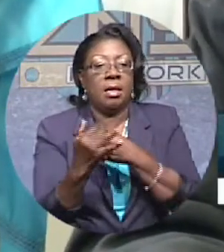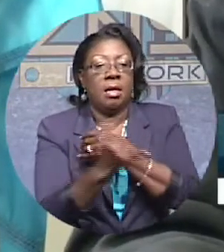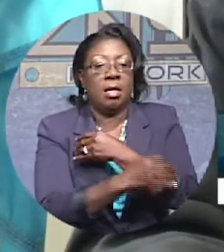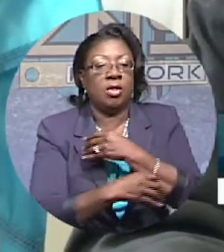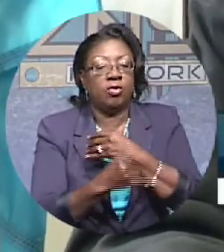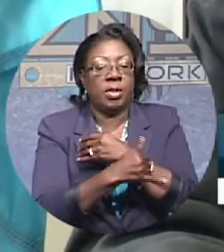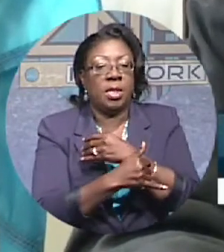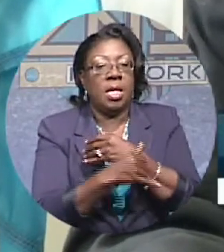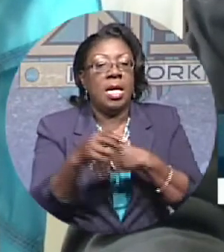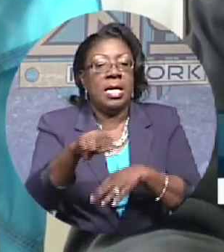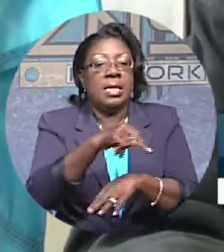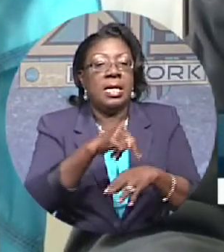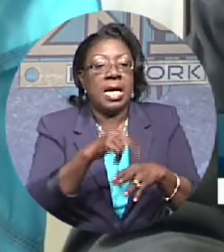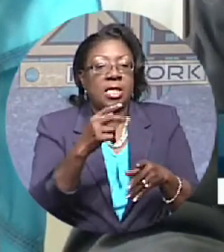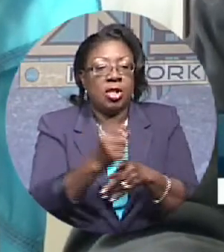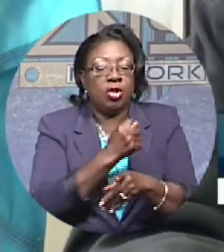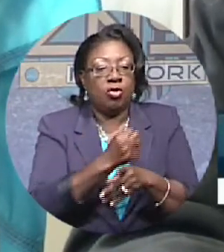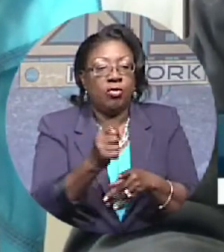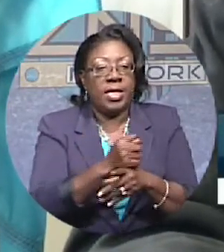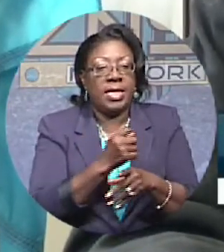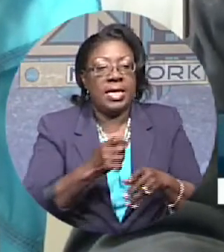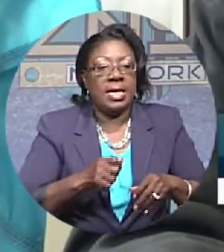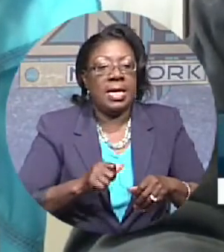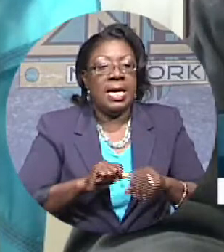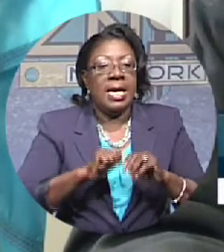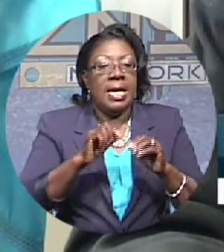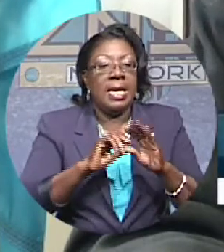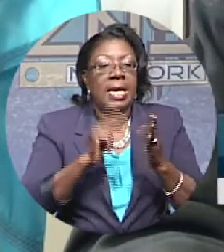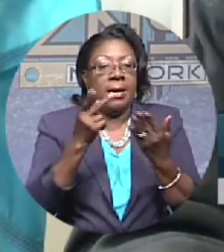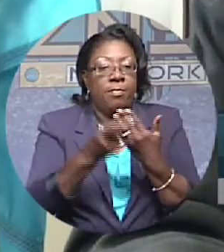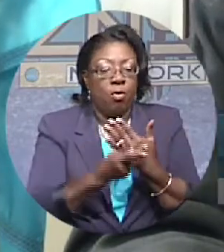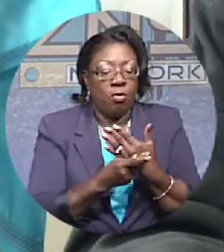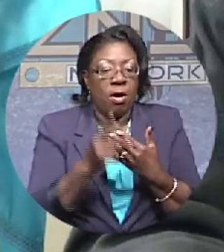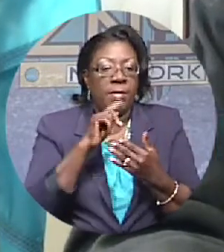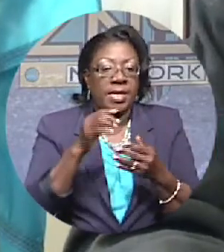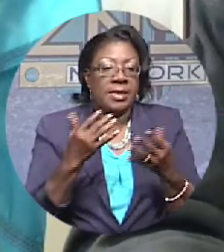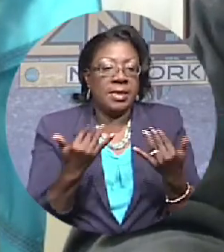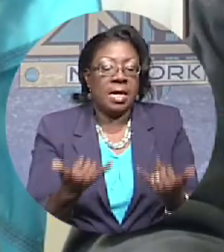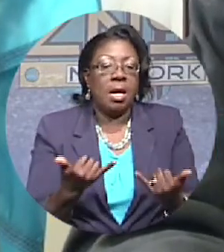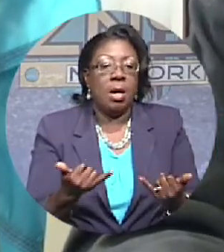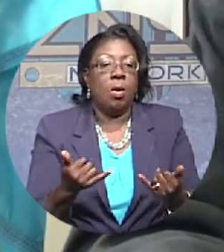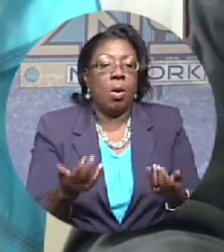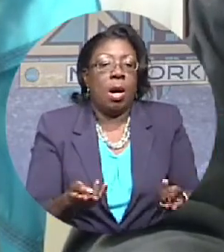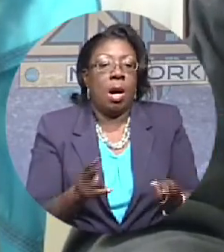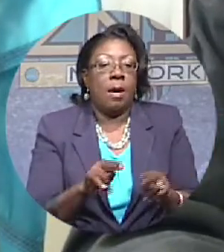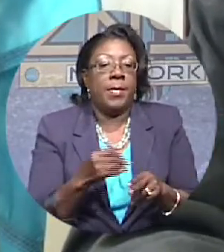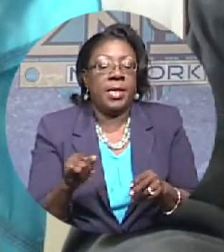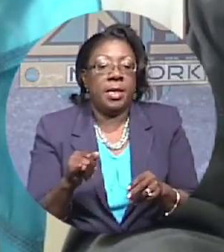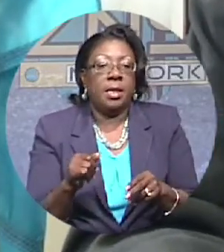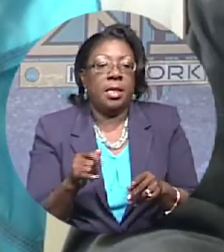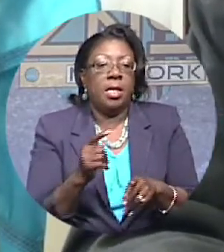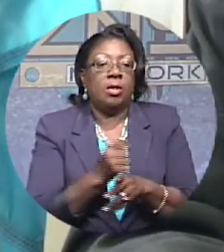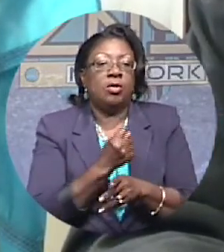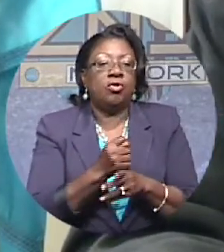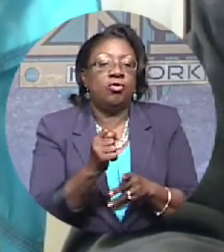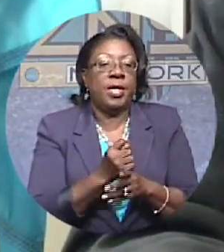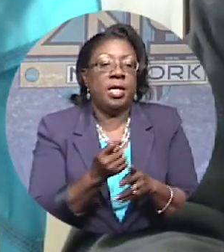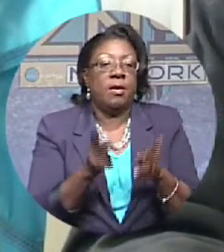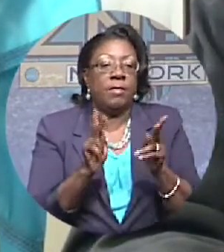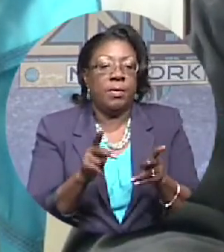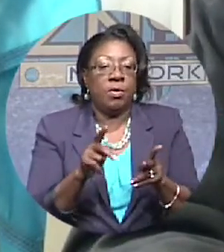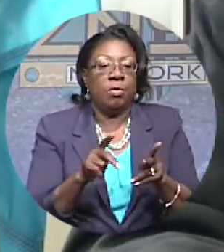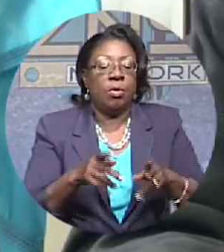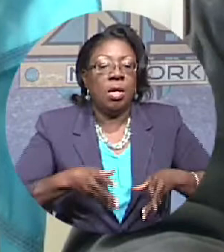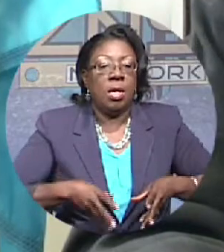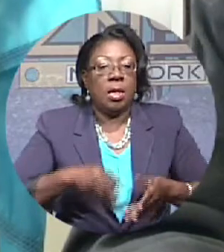place, and so hopefully that's going to help kick in the training of people who can learn to